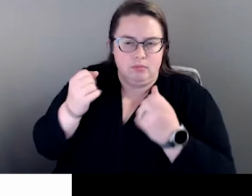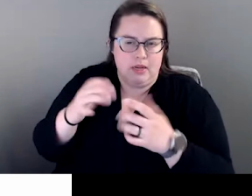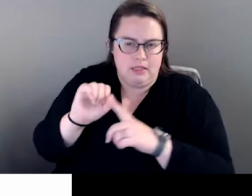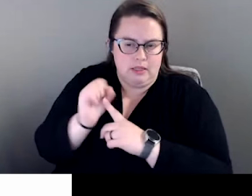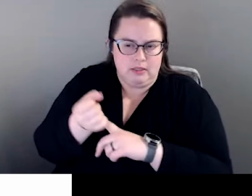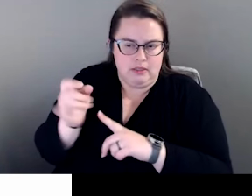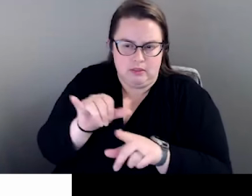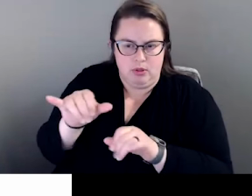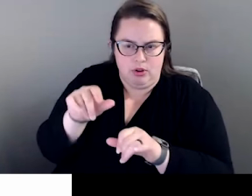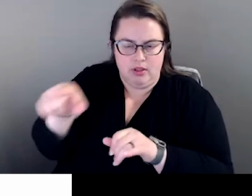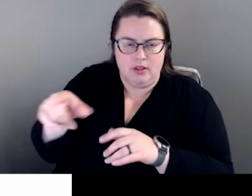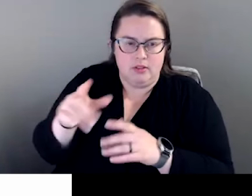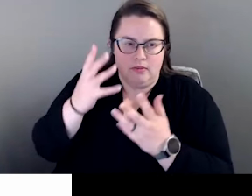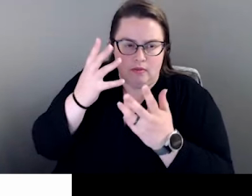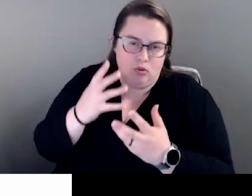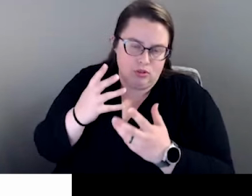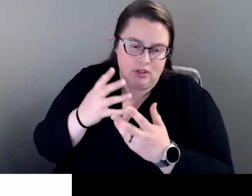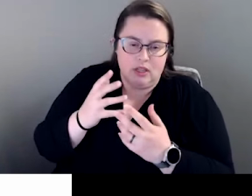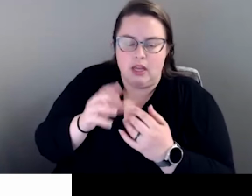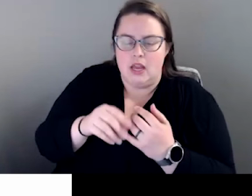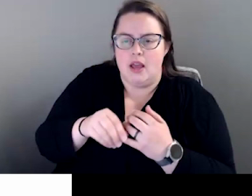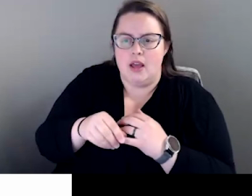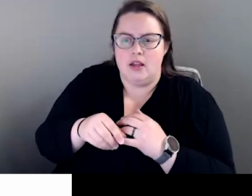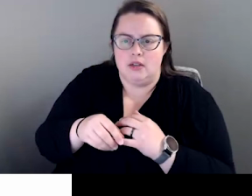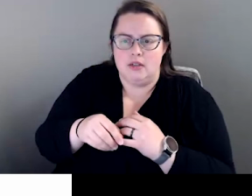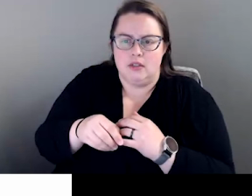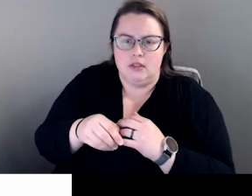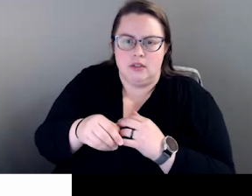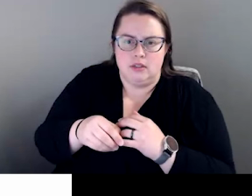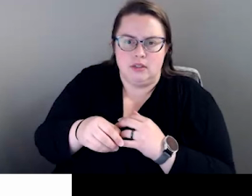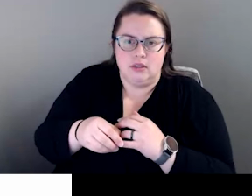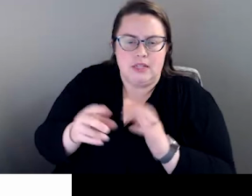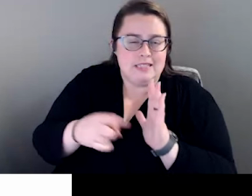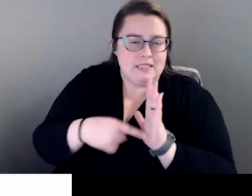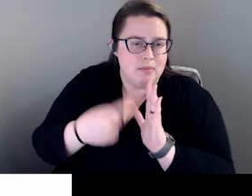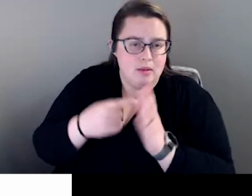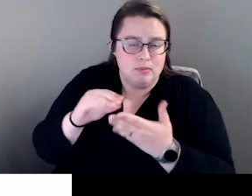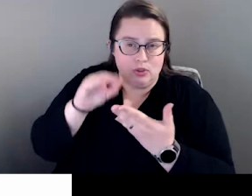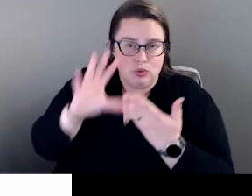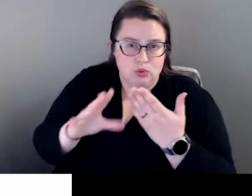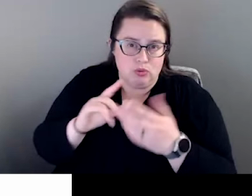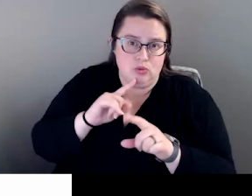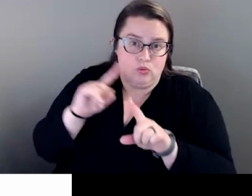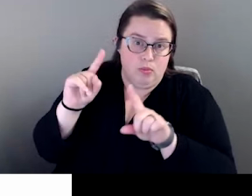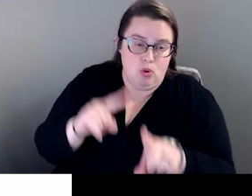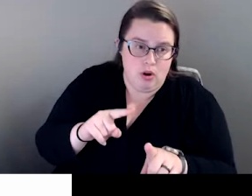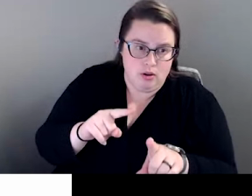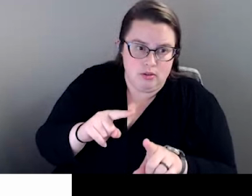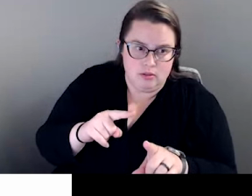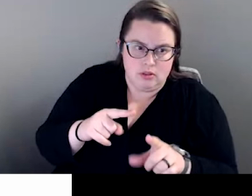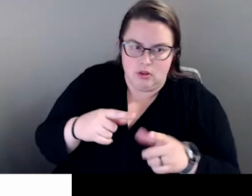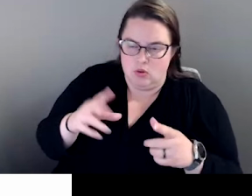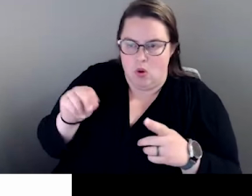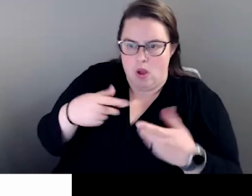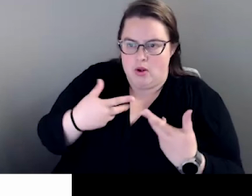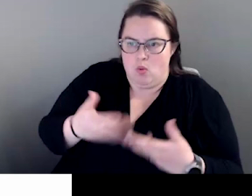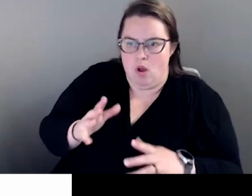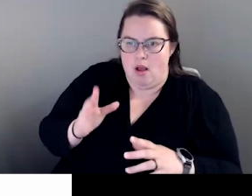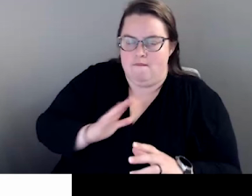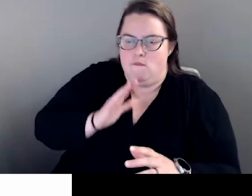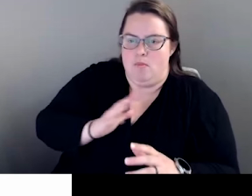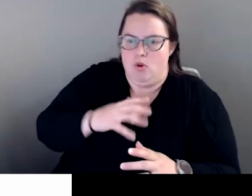one, unfortunately, and so it's sometimes the student who is reporting, it's like, no, I don't want to make a formal complaint.